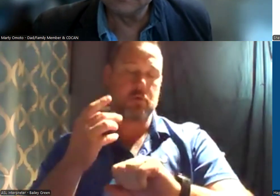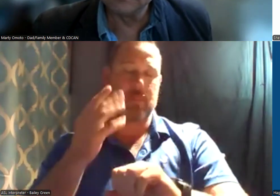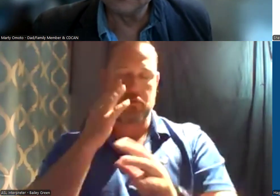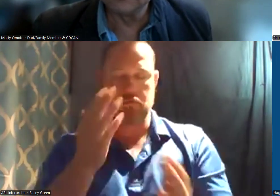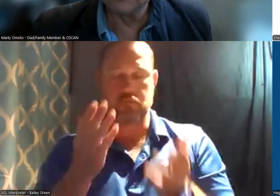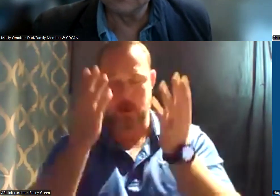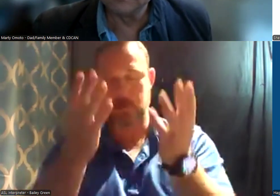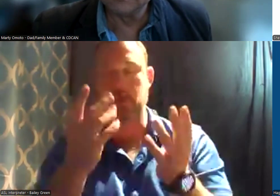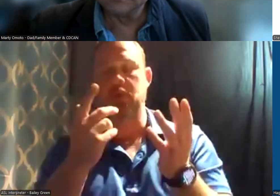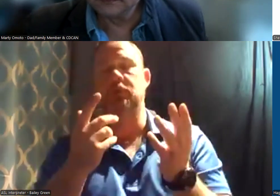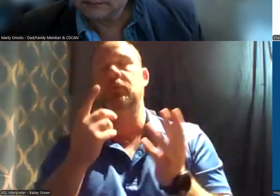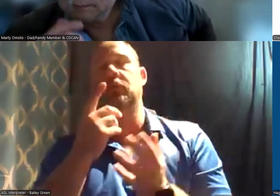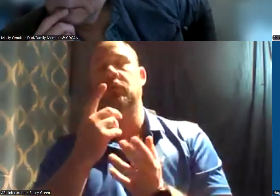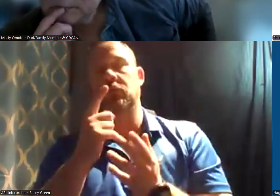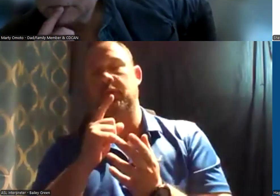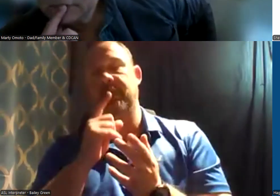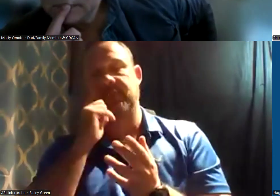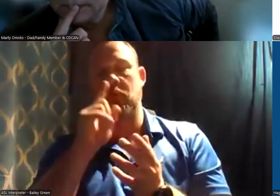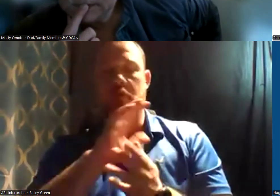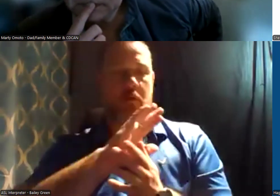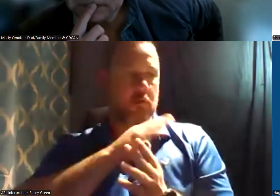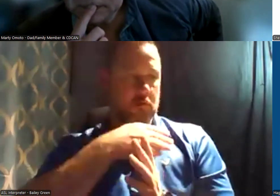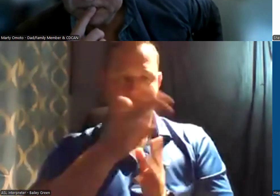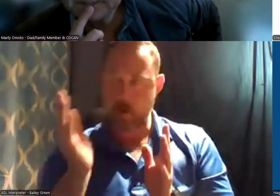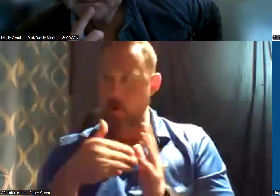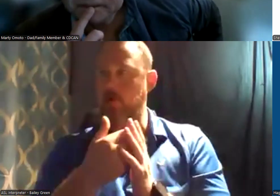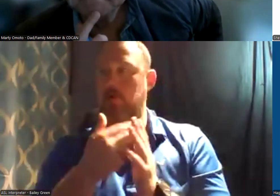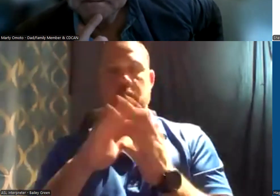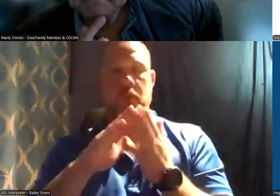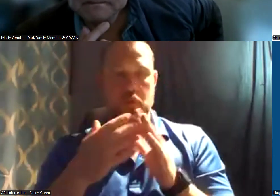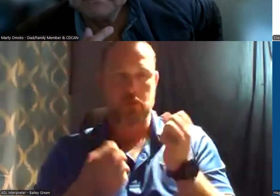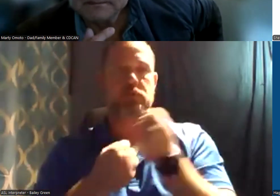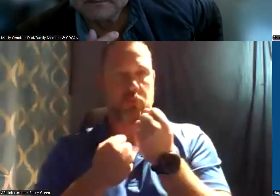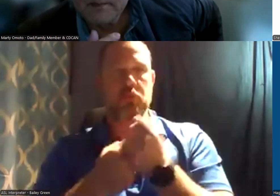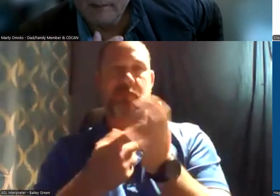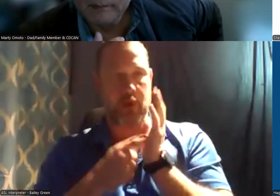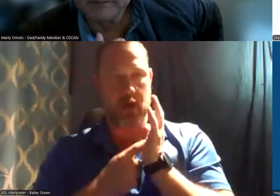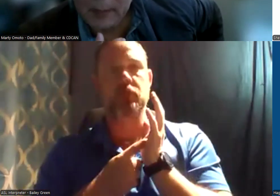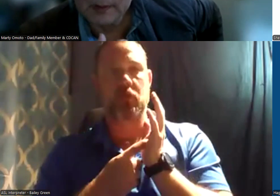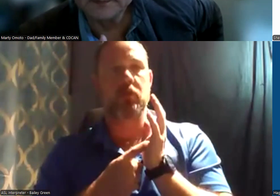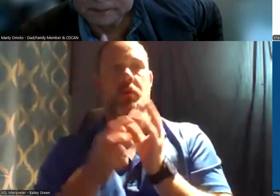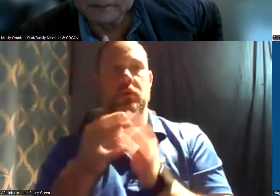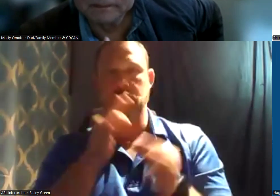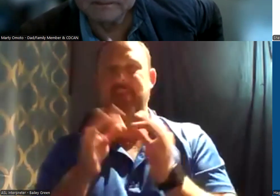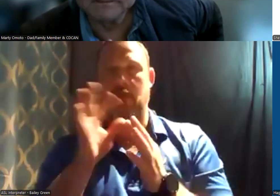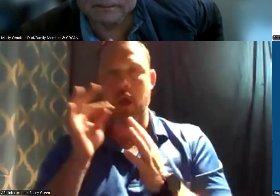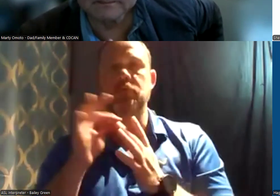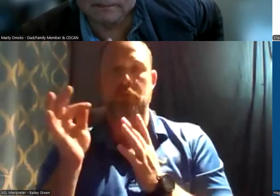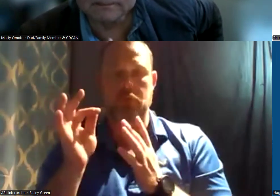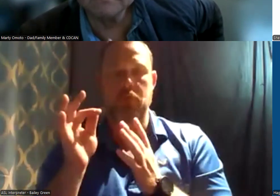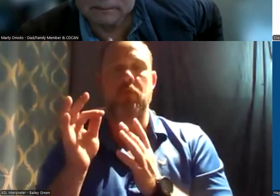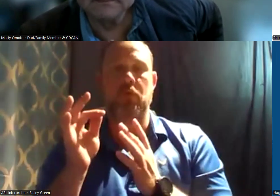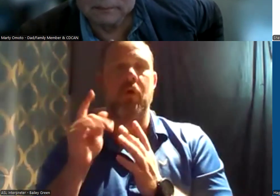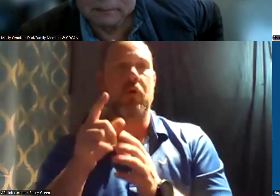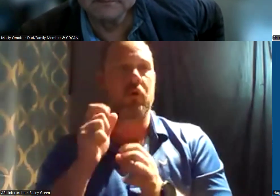recommendation and suggest that all community supports be made mandatory instead of optional. I think that could